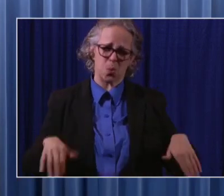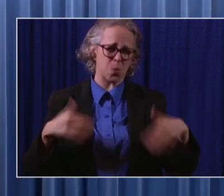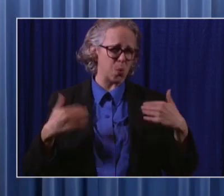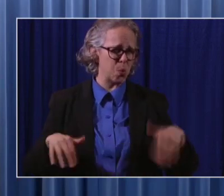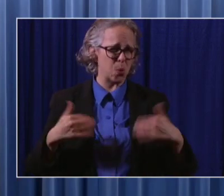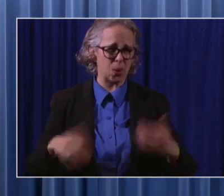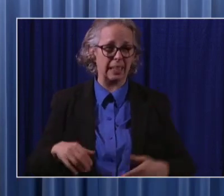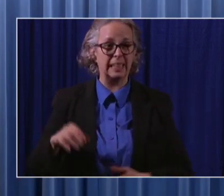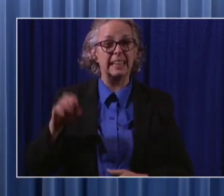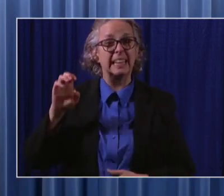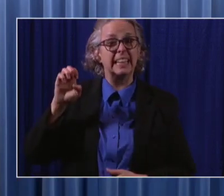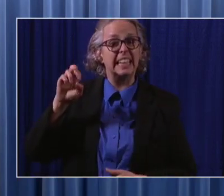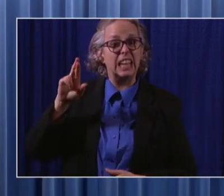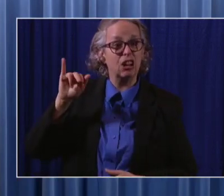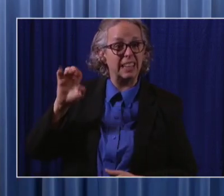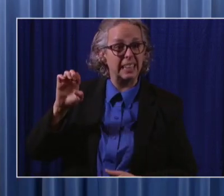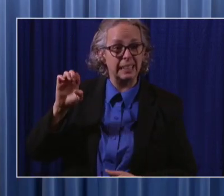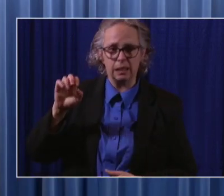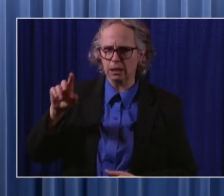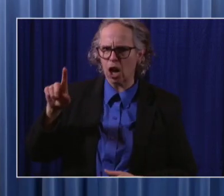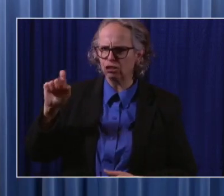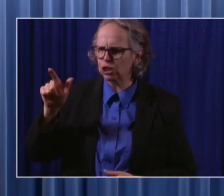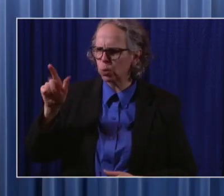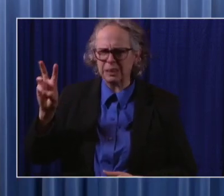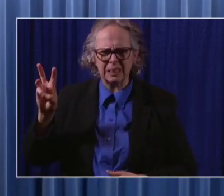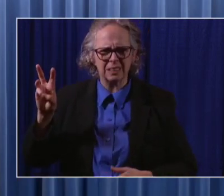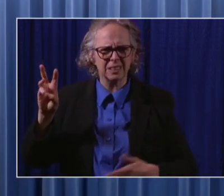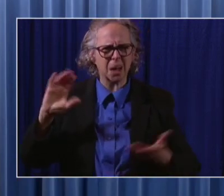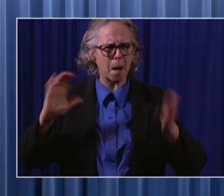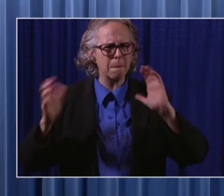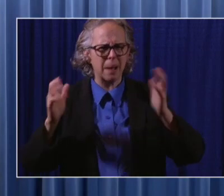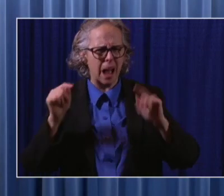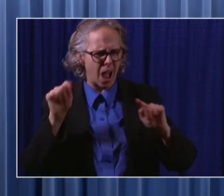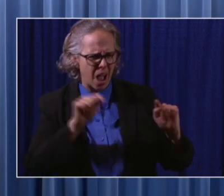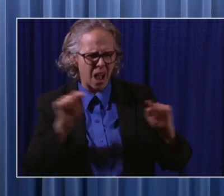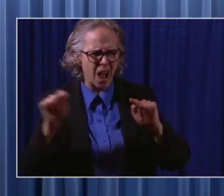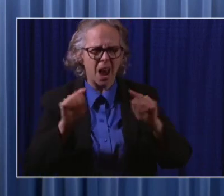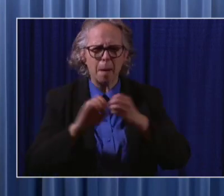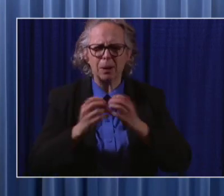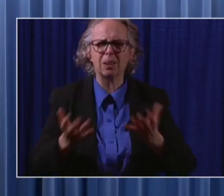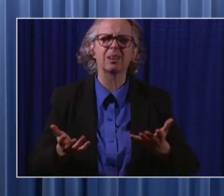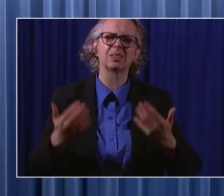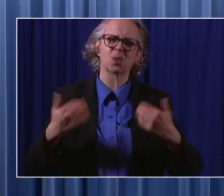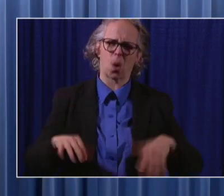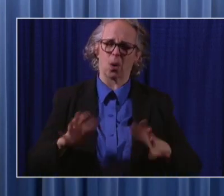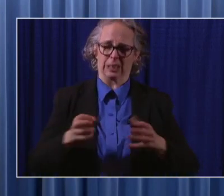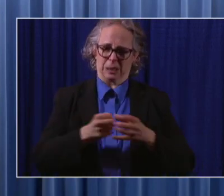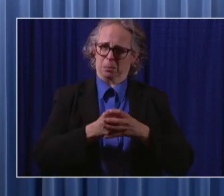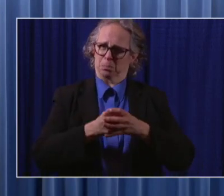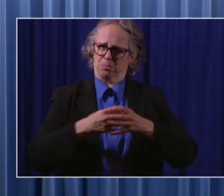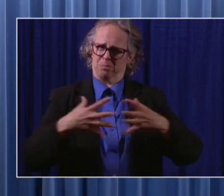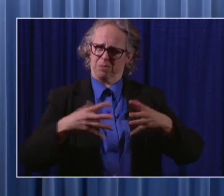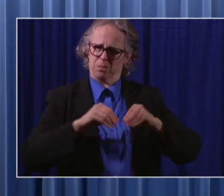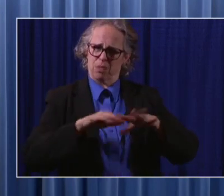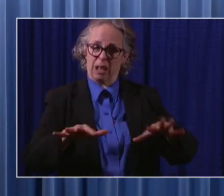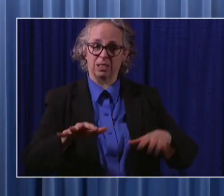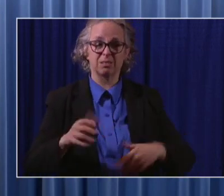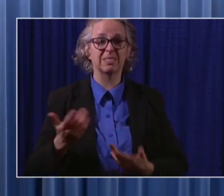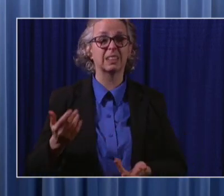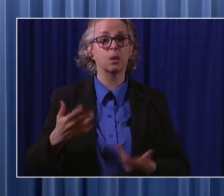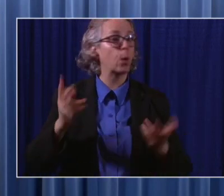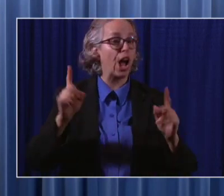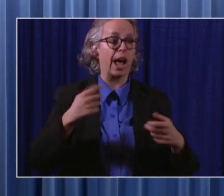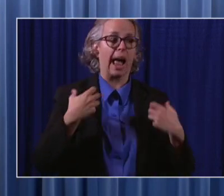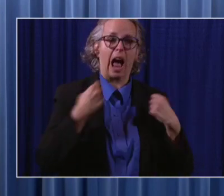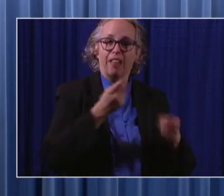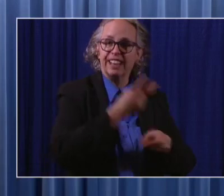kind of a shocking number. Erie County has had some outbreaks related to healthcare and agricultural settings. County residents also have been